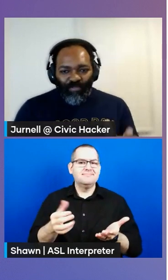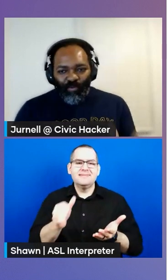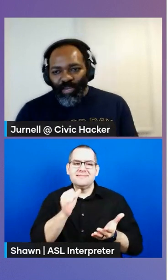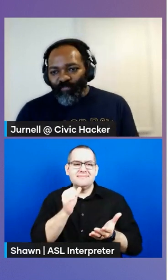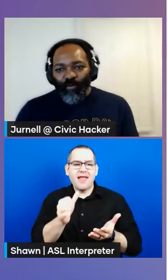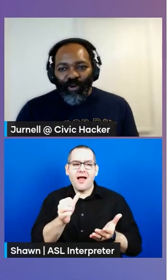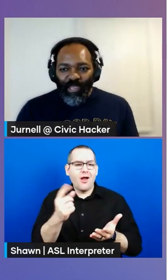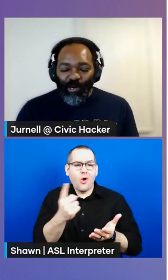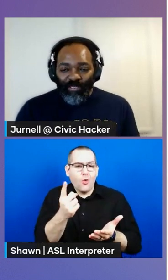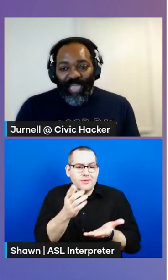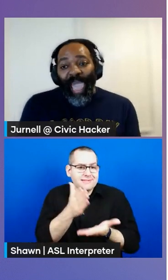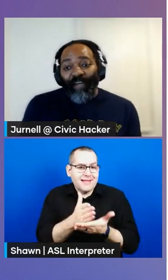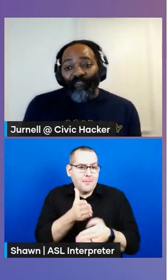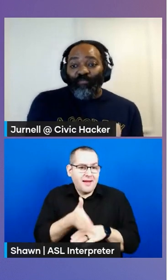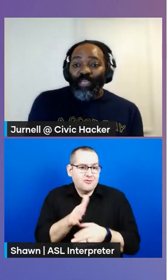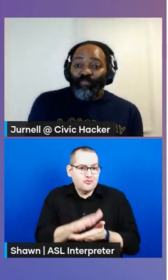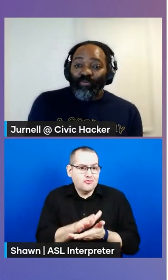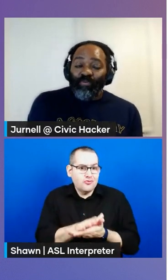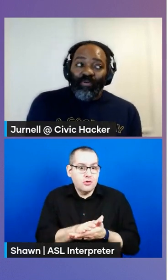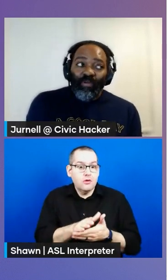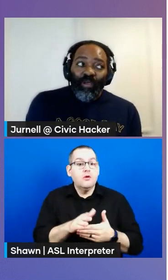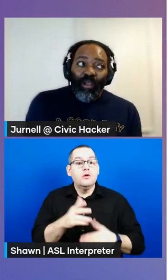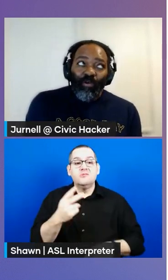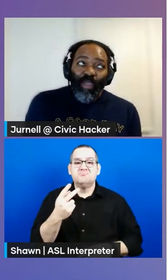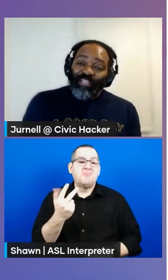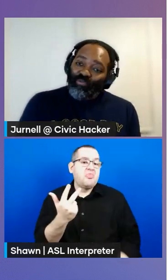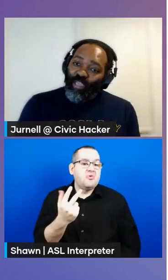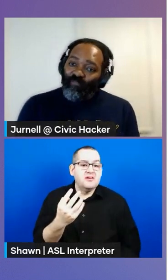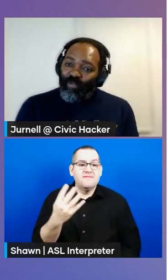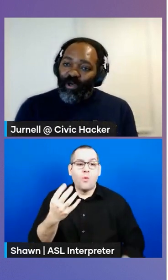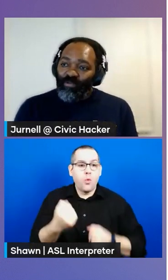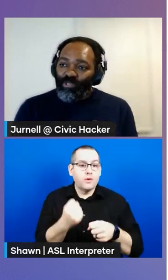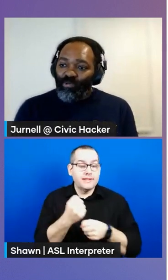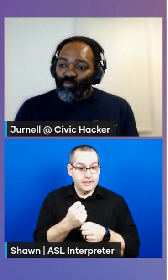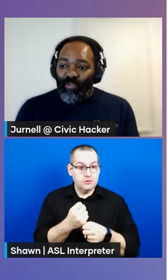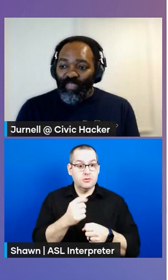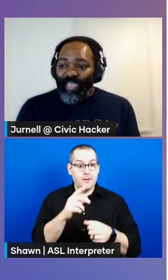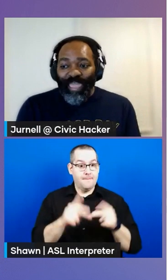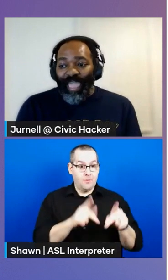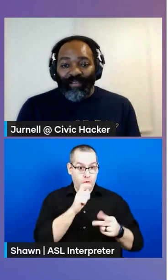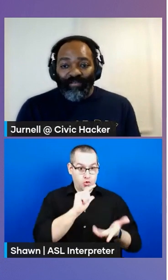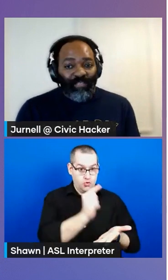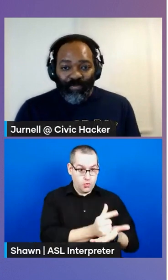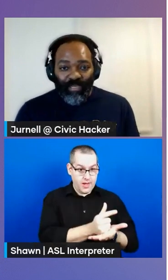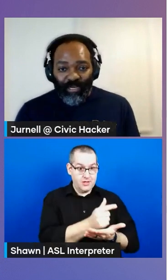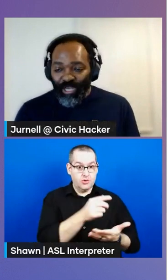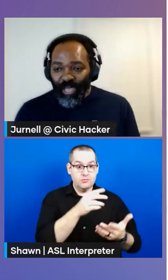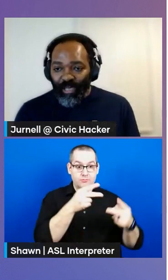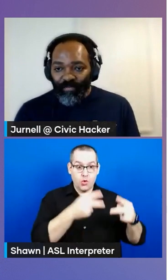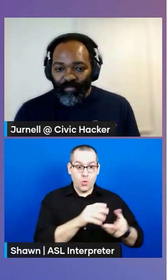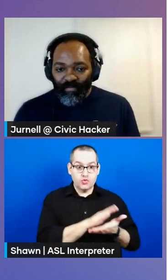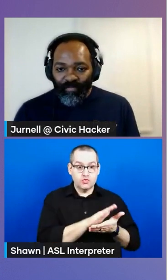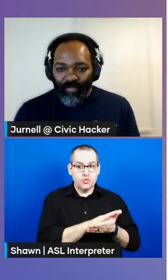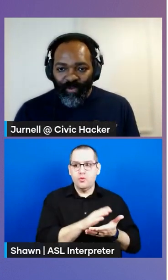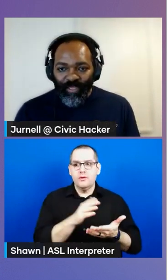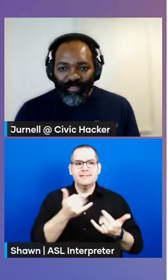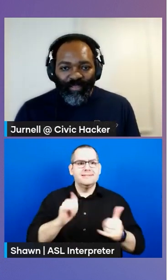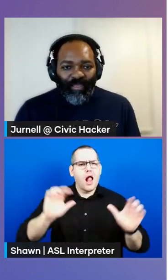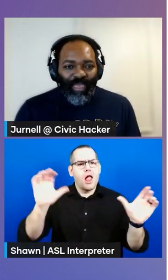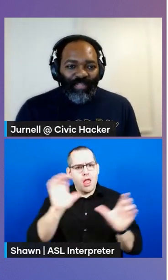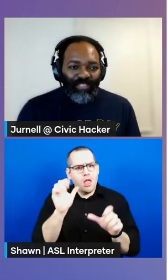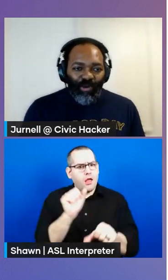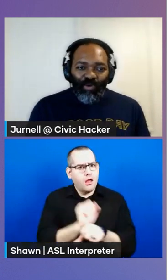gap of 3 to 4 years after people graduate from code schools where they can't simply get a job,